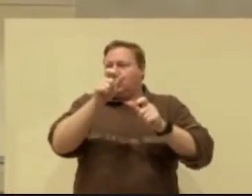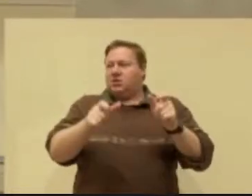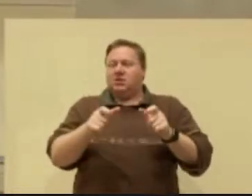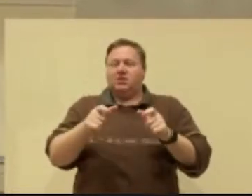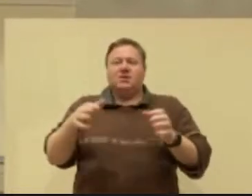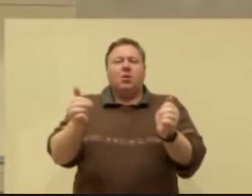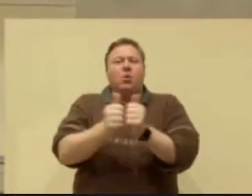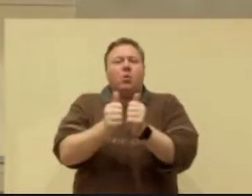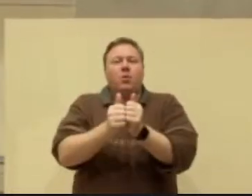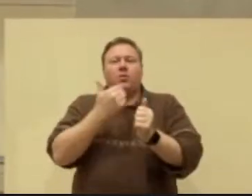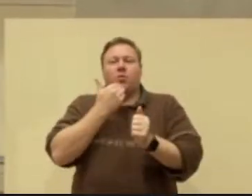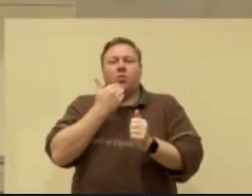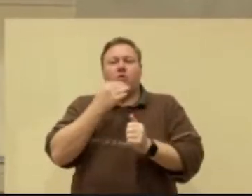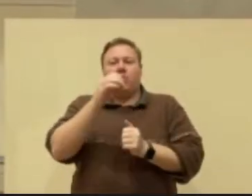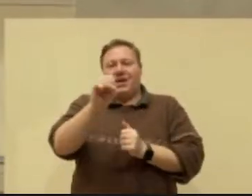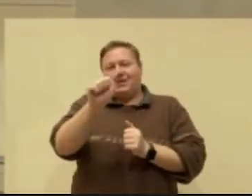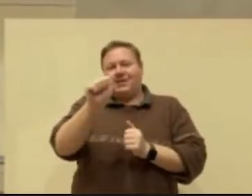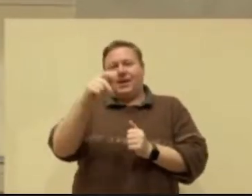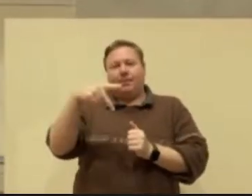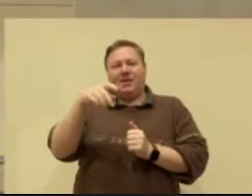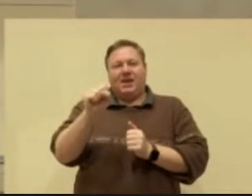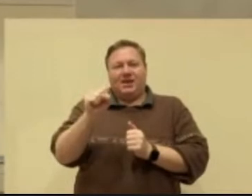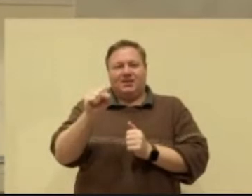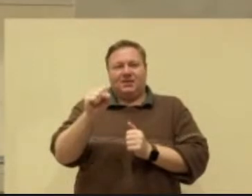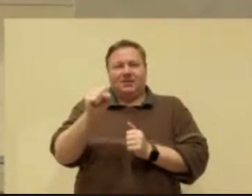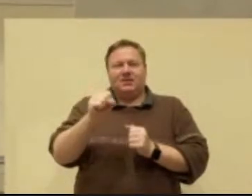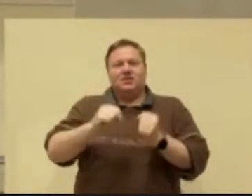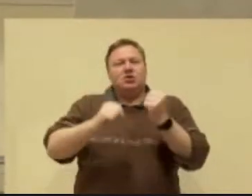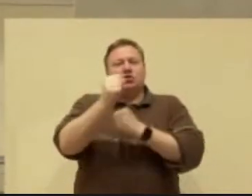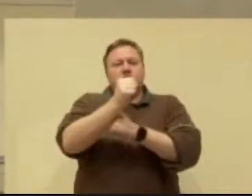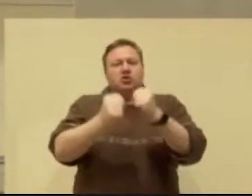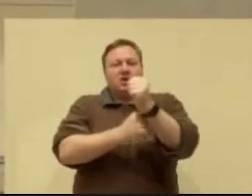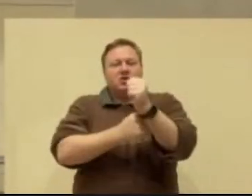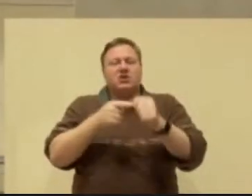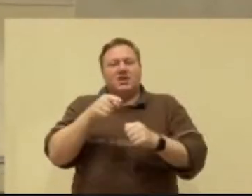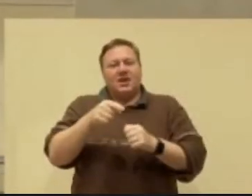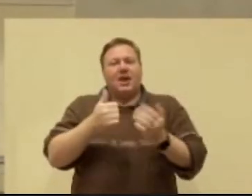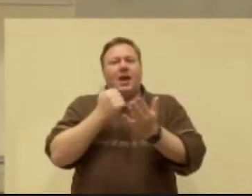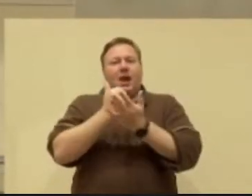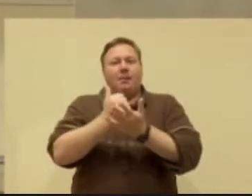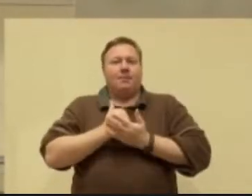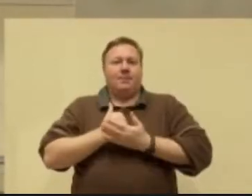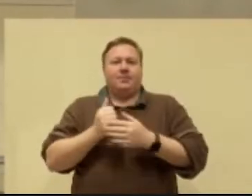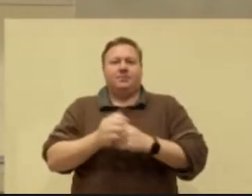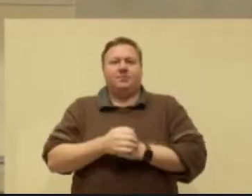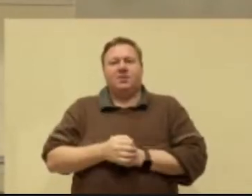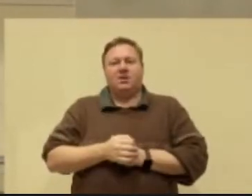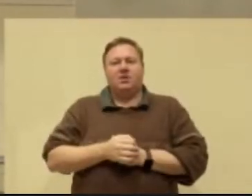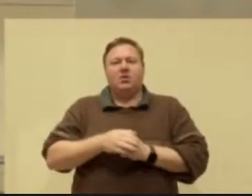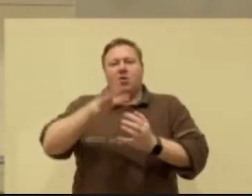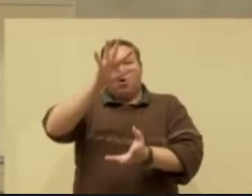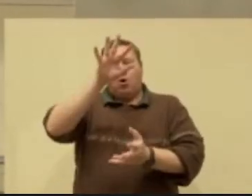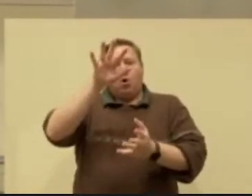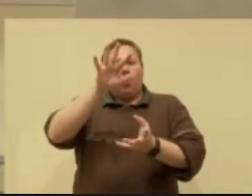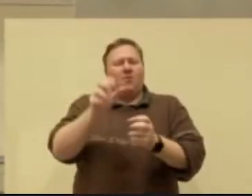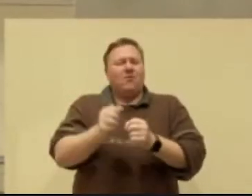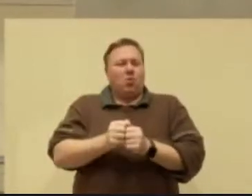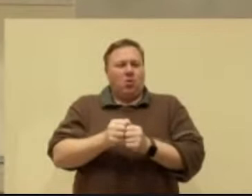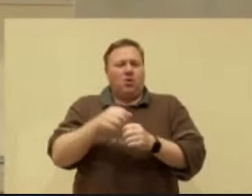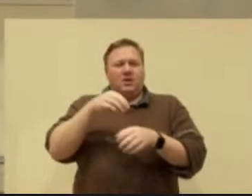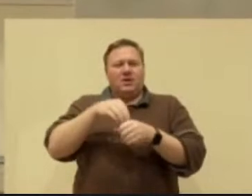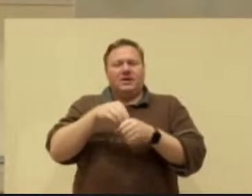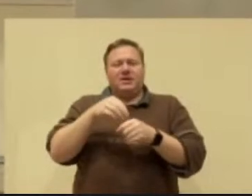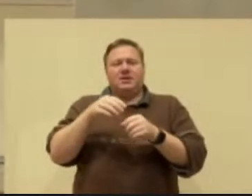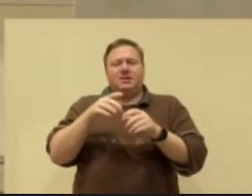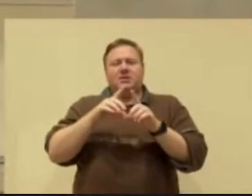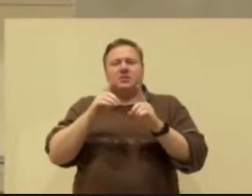structures also i help you overall in the department there are 32 sms